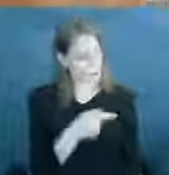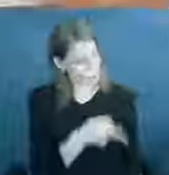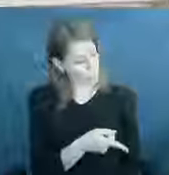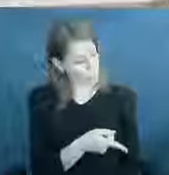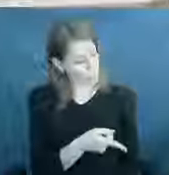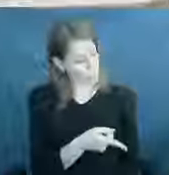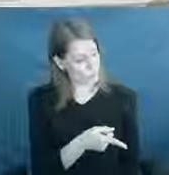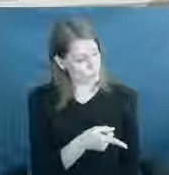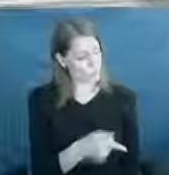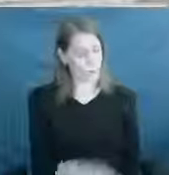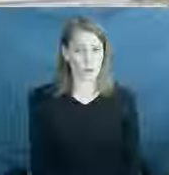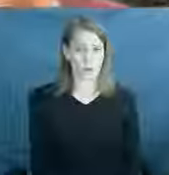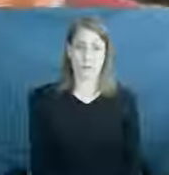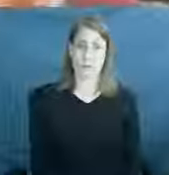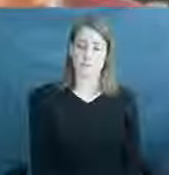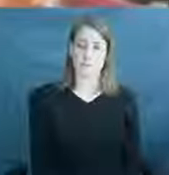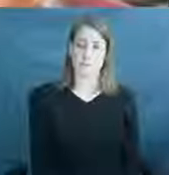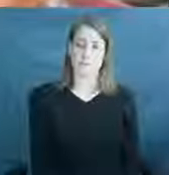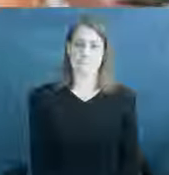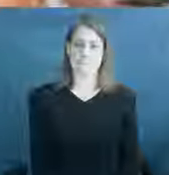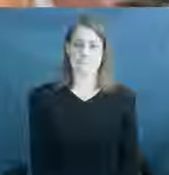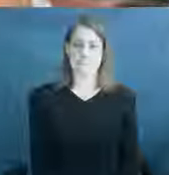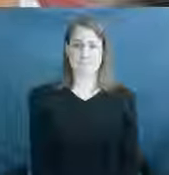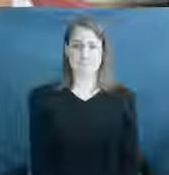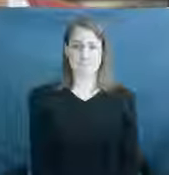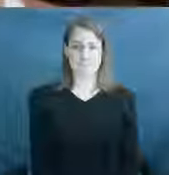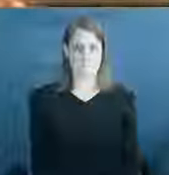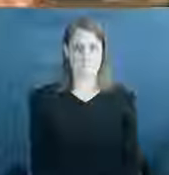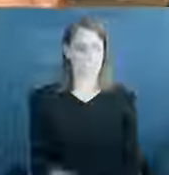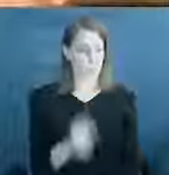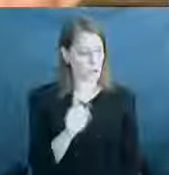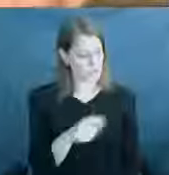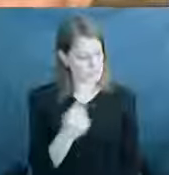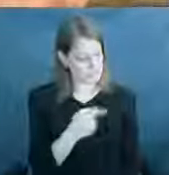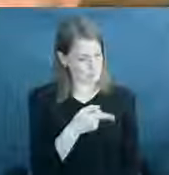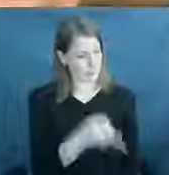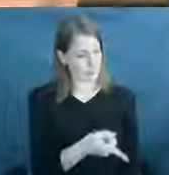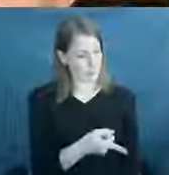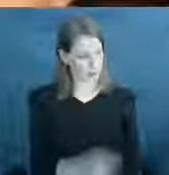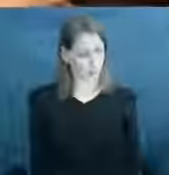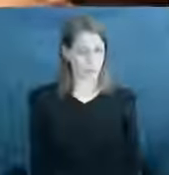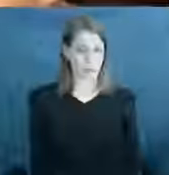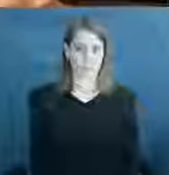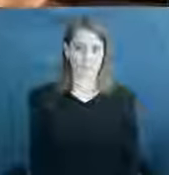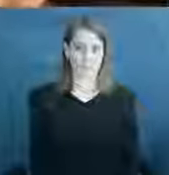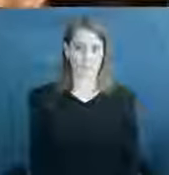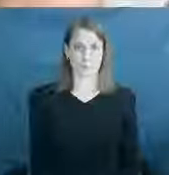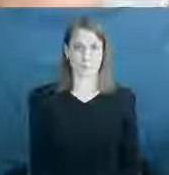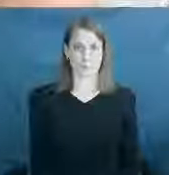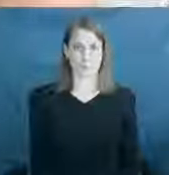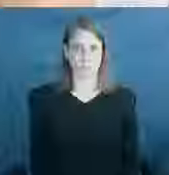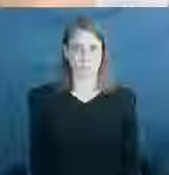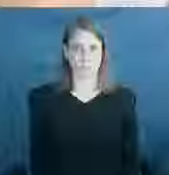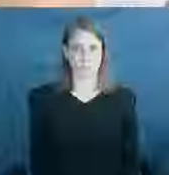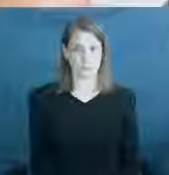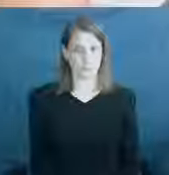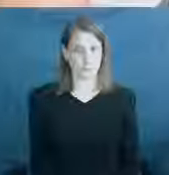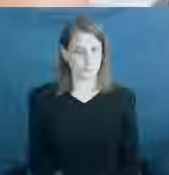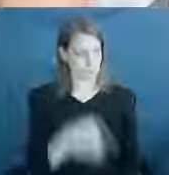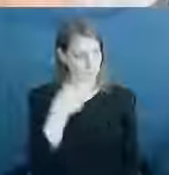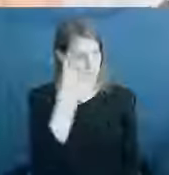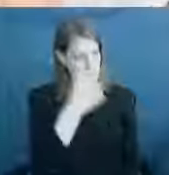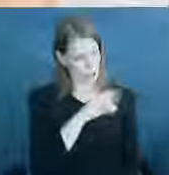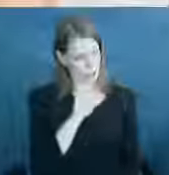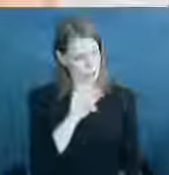a line across here. Okay, so I need to do a line across there. Yeah, but sir, look at it. What's that meant to be an E? Yeah, done